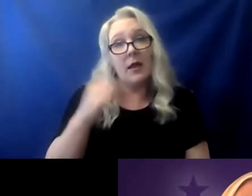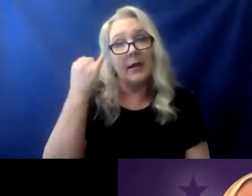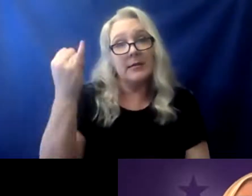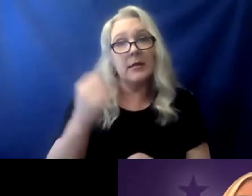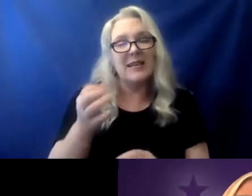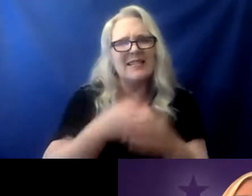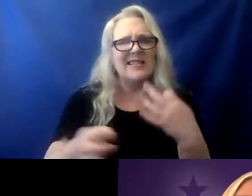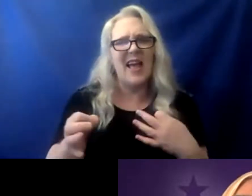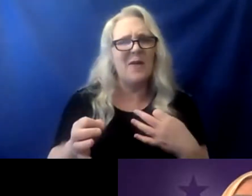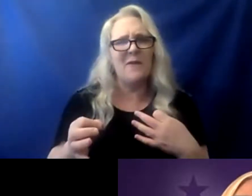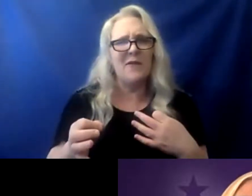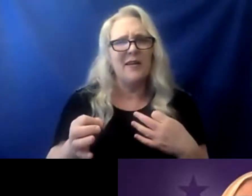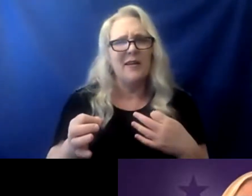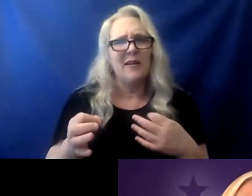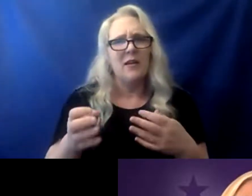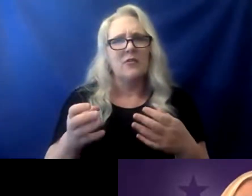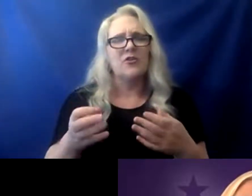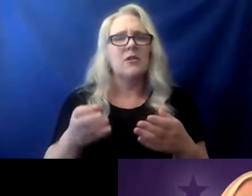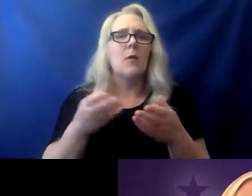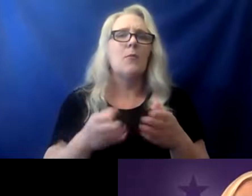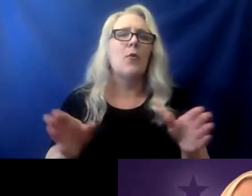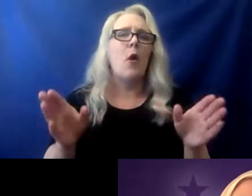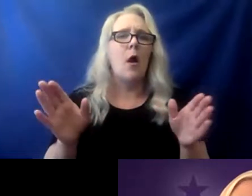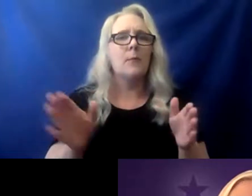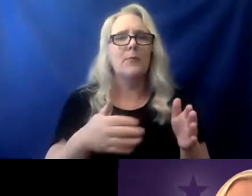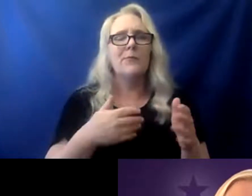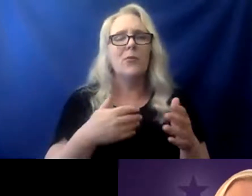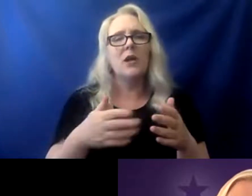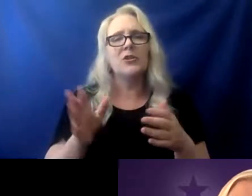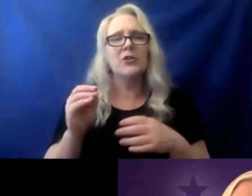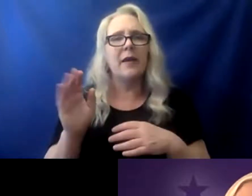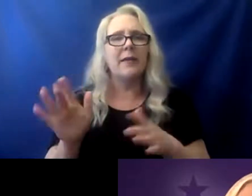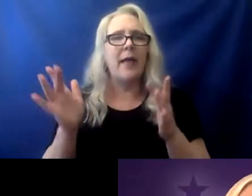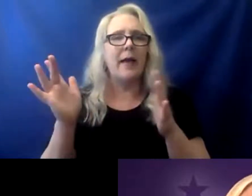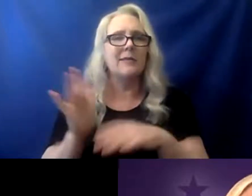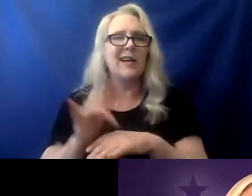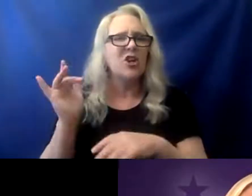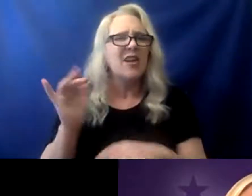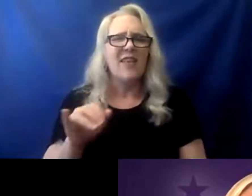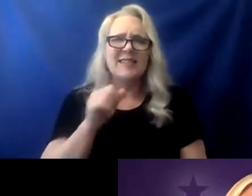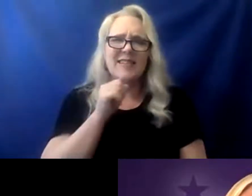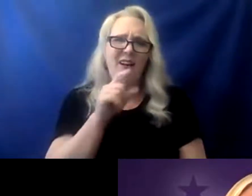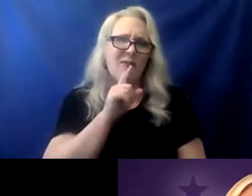Instead of a broad brush and a light touch, each meeting might not be as satisfying.